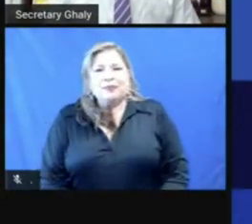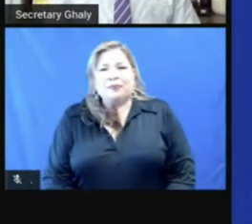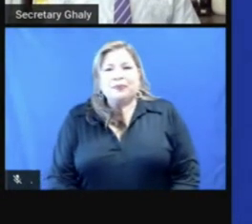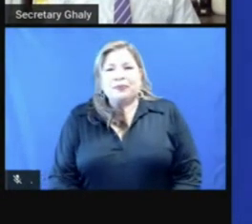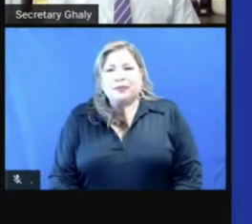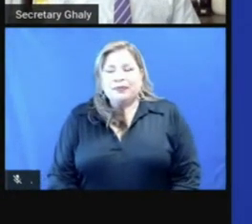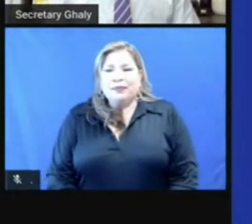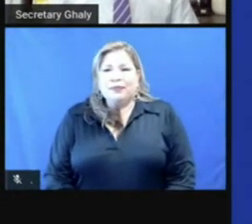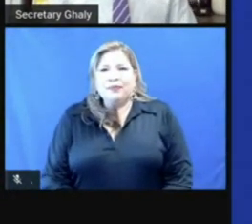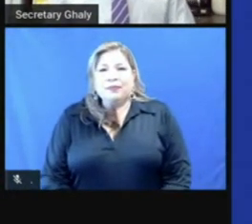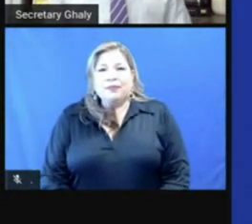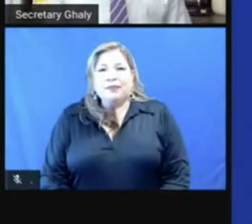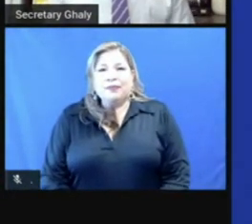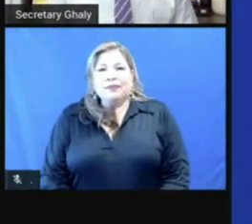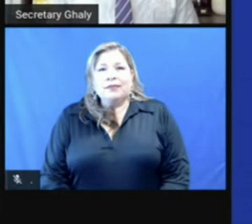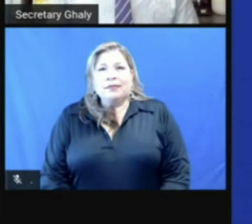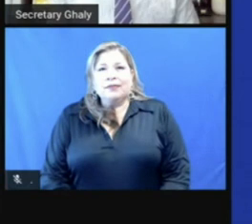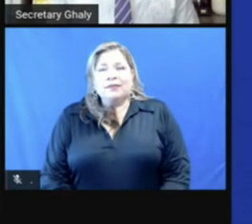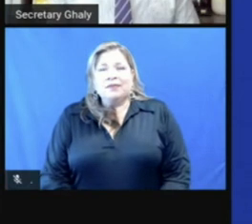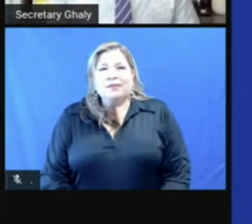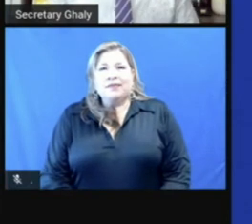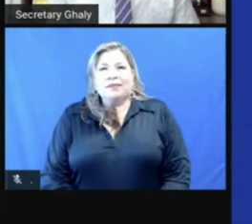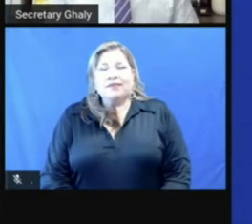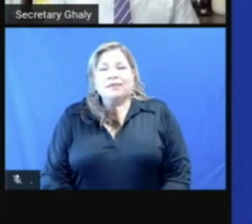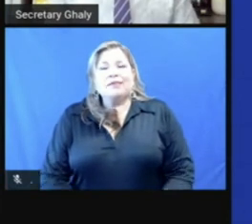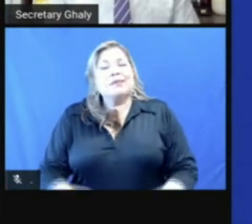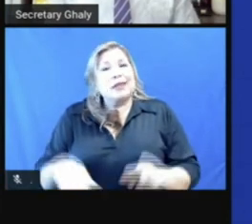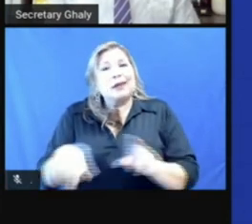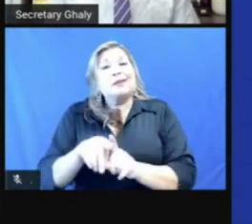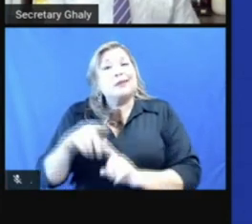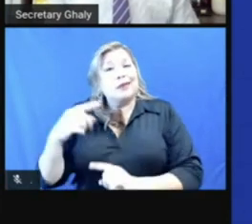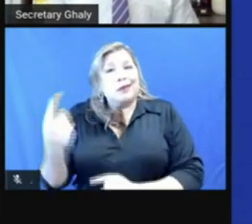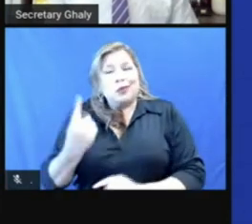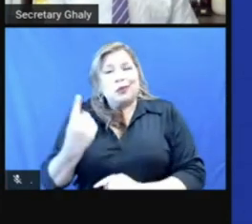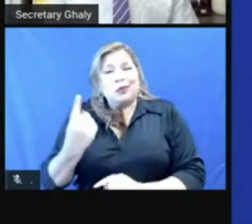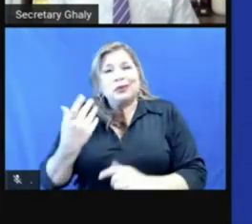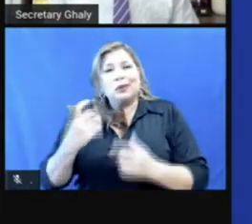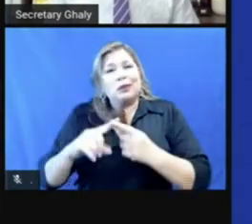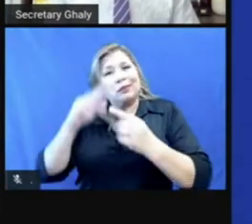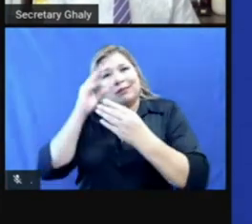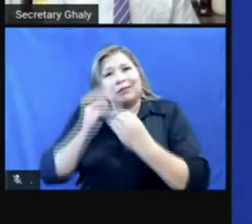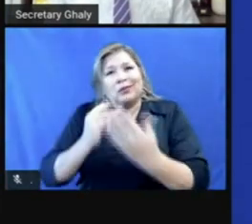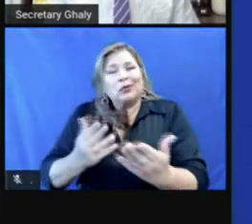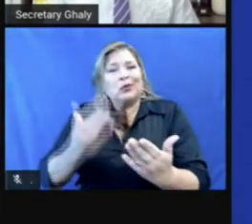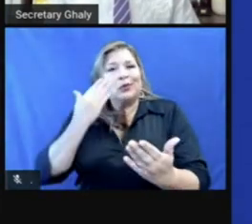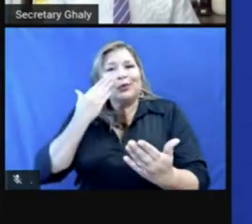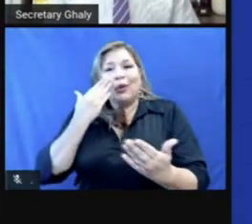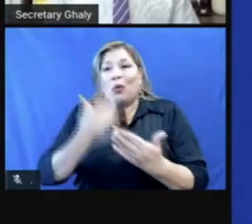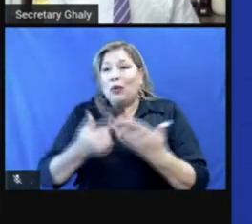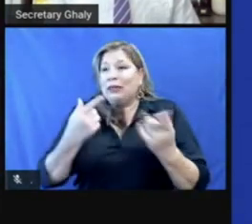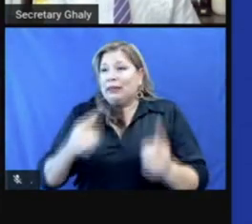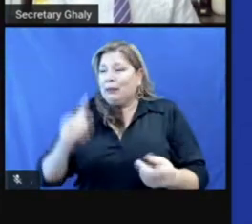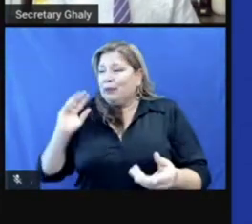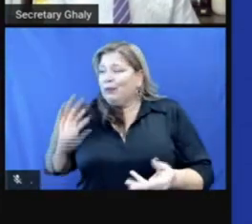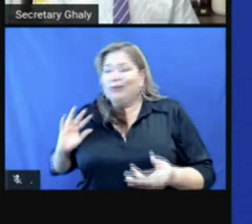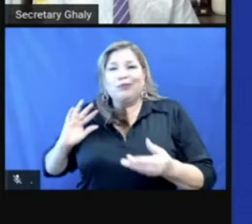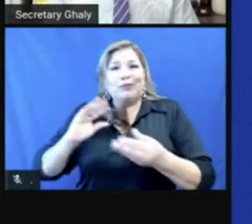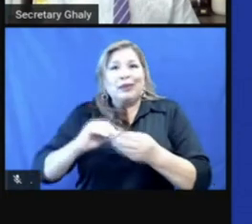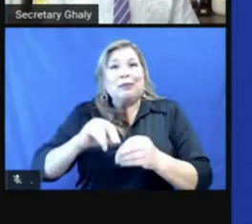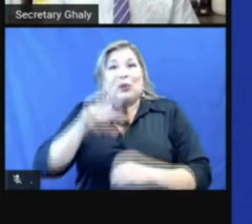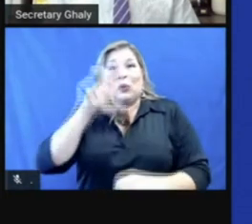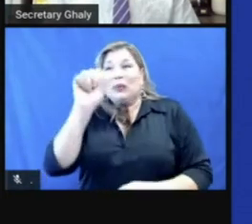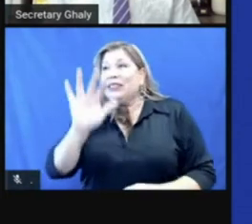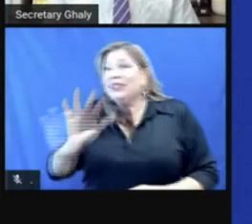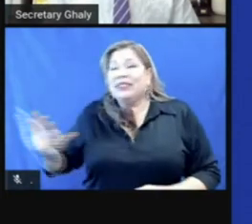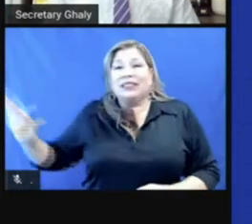So, as always, just want to begin and give you a bit of the national context. Sadly, we